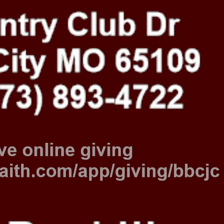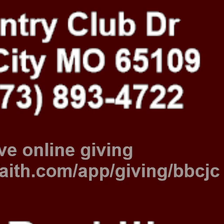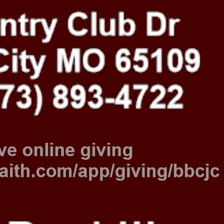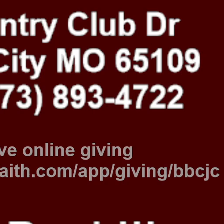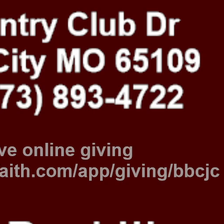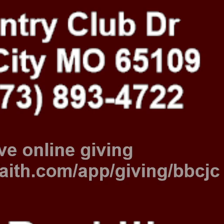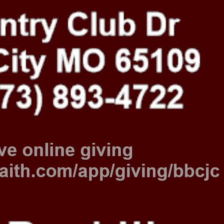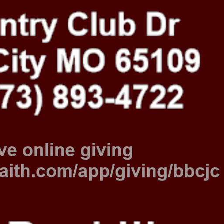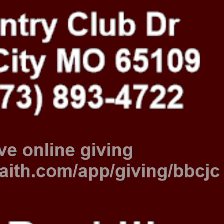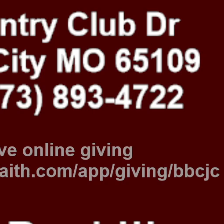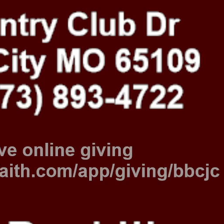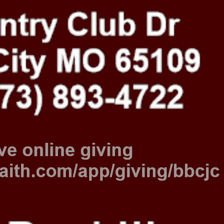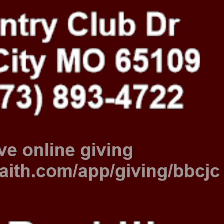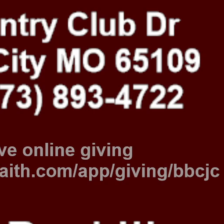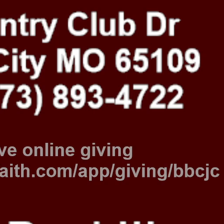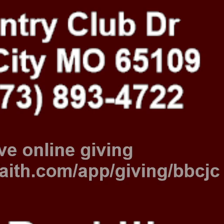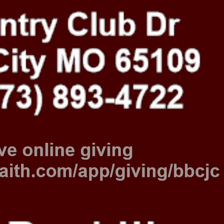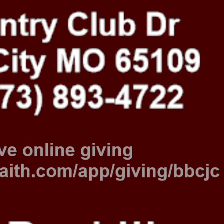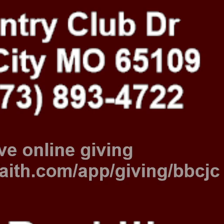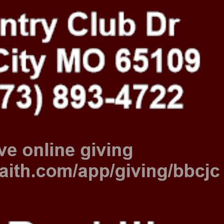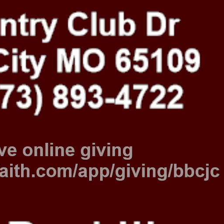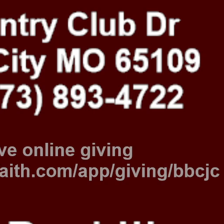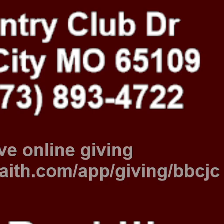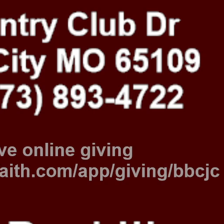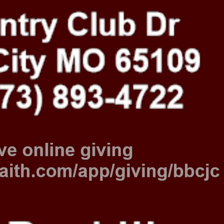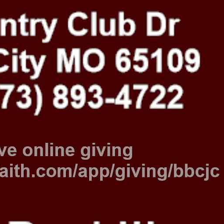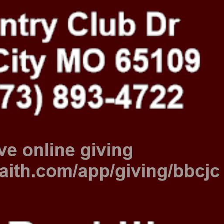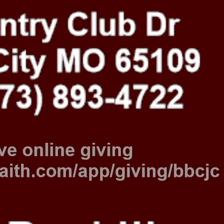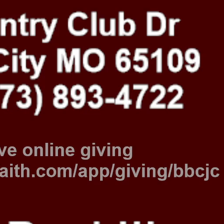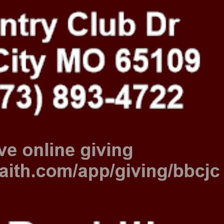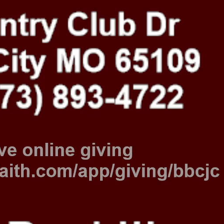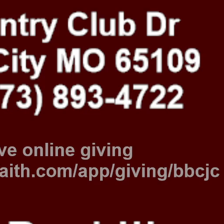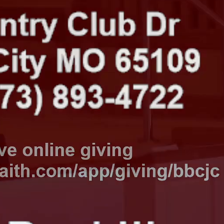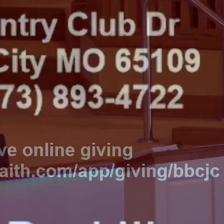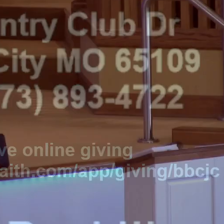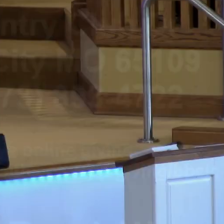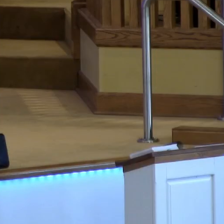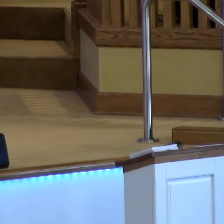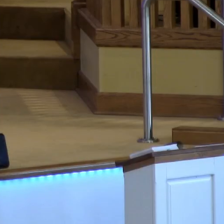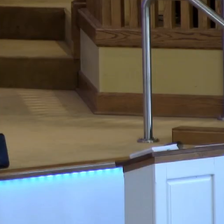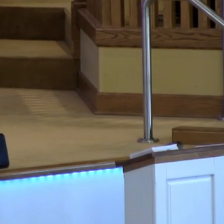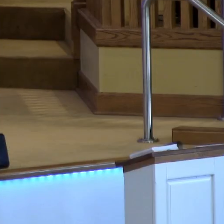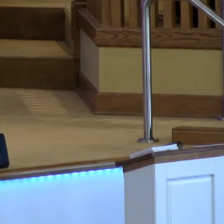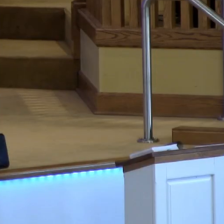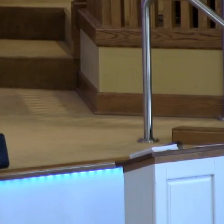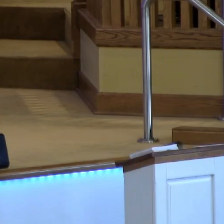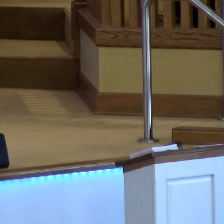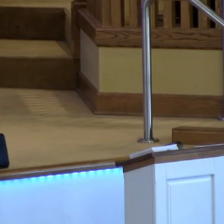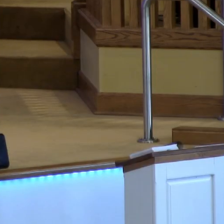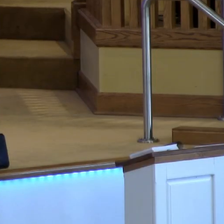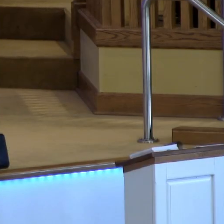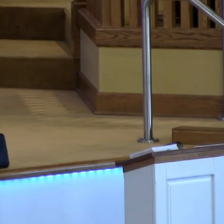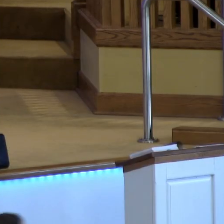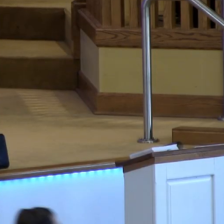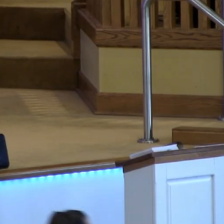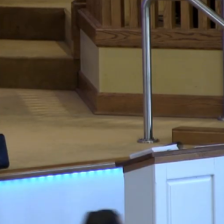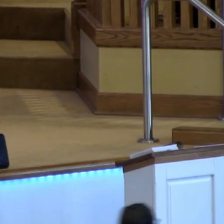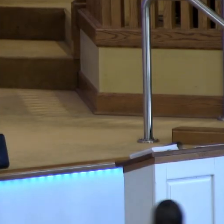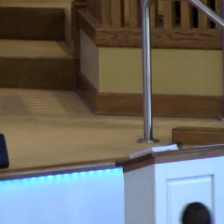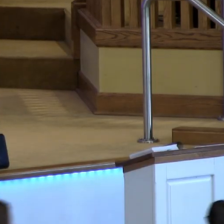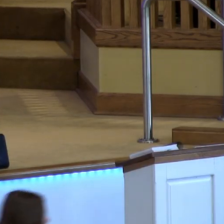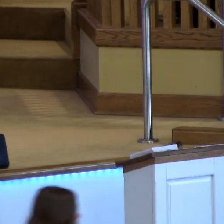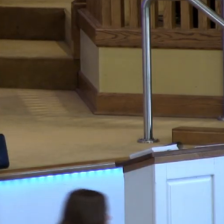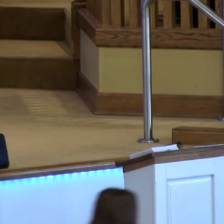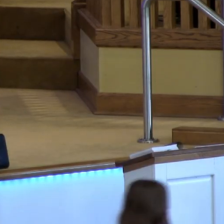Amen. Let's pick up on the third verse here. It tells of one whose loving heart can feel my